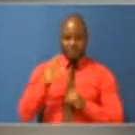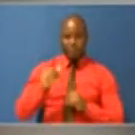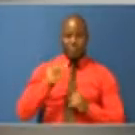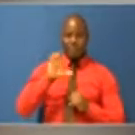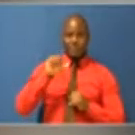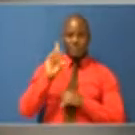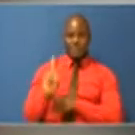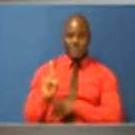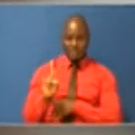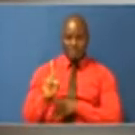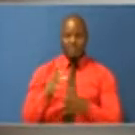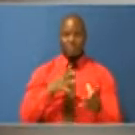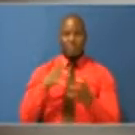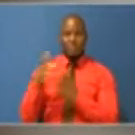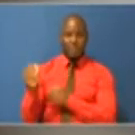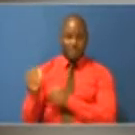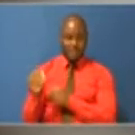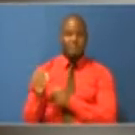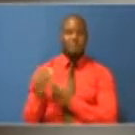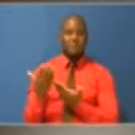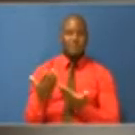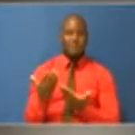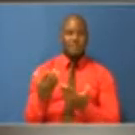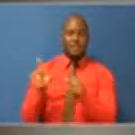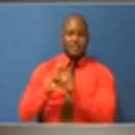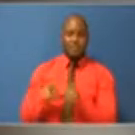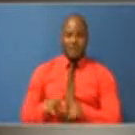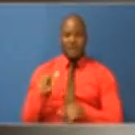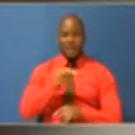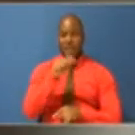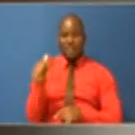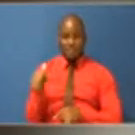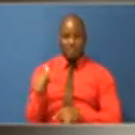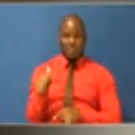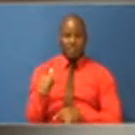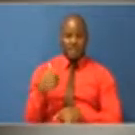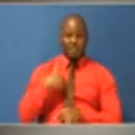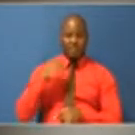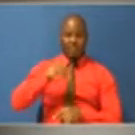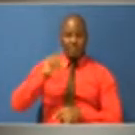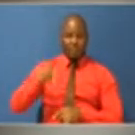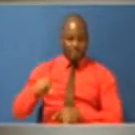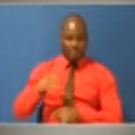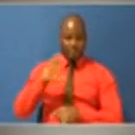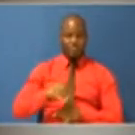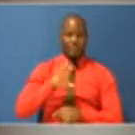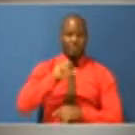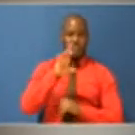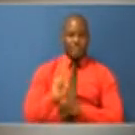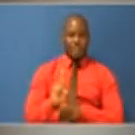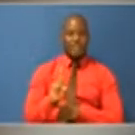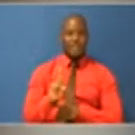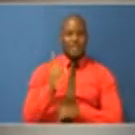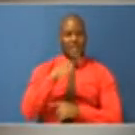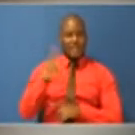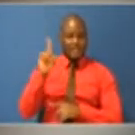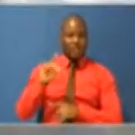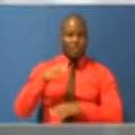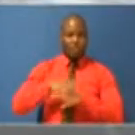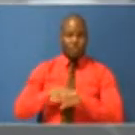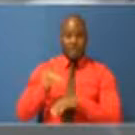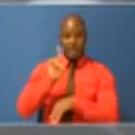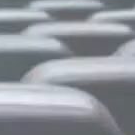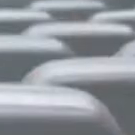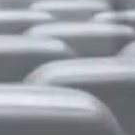cbd in america also cbt and also they are panning border border from cbd is it right on that